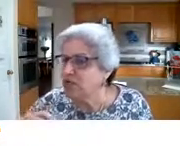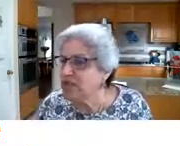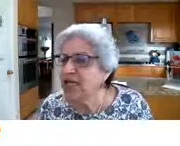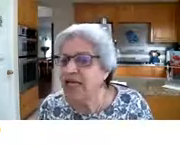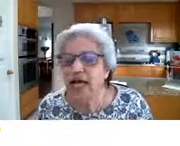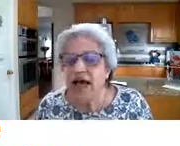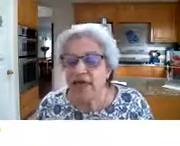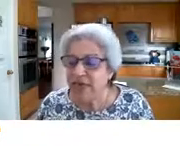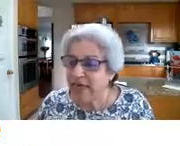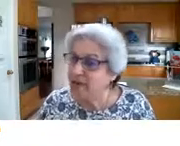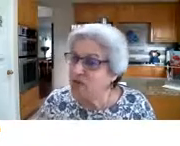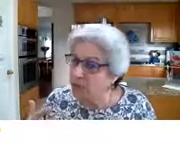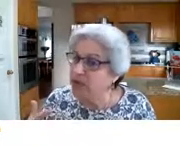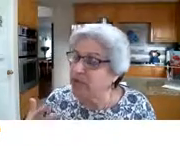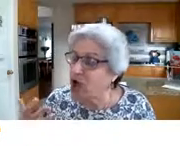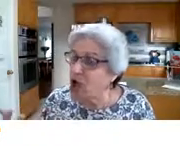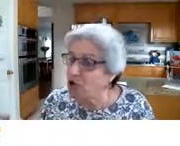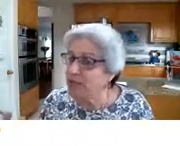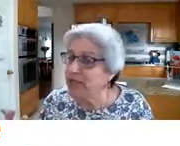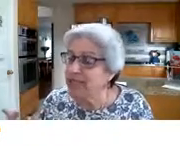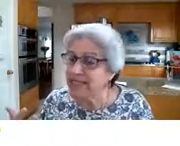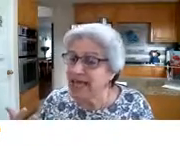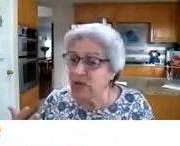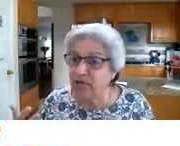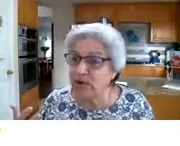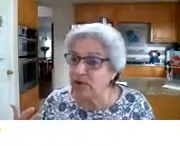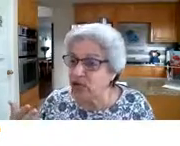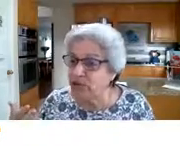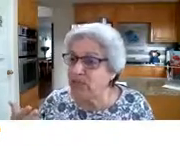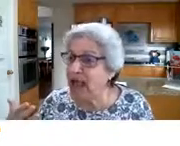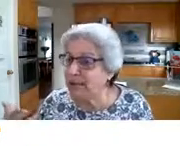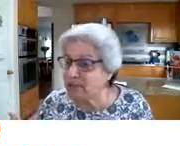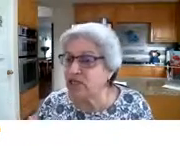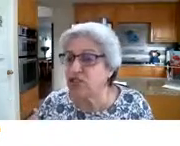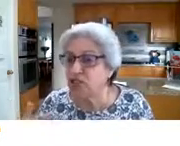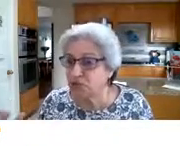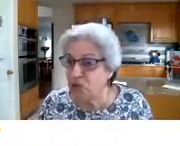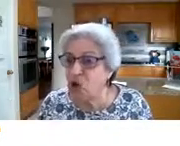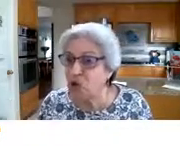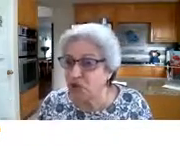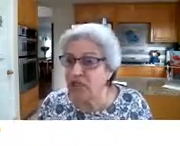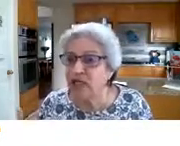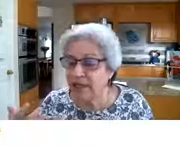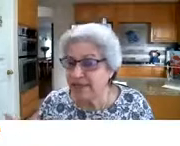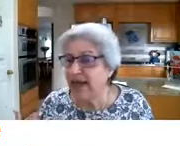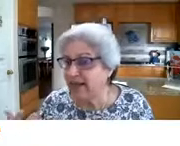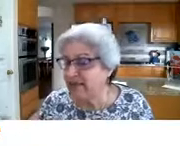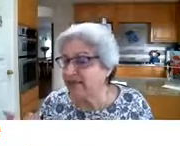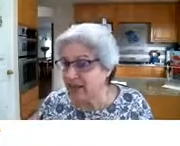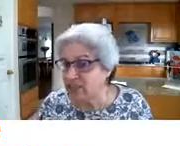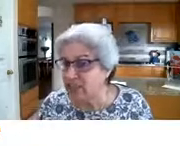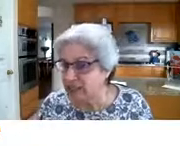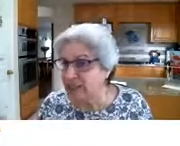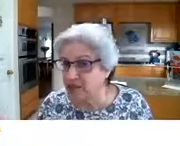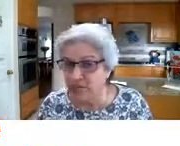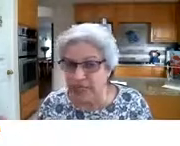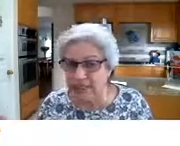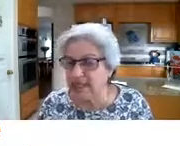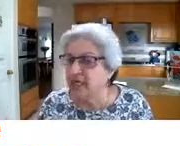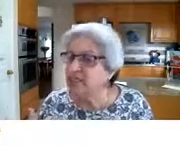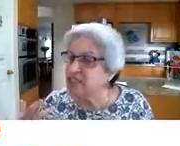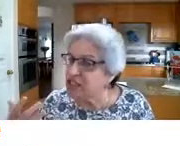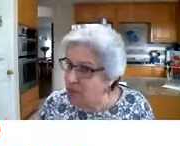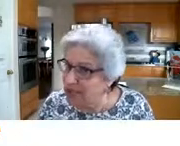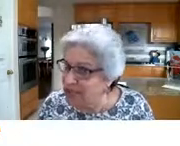so-so, then what we would hope is that we could perhaps control that infection a little